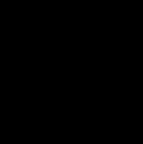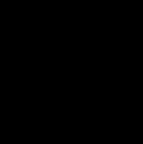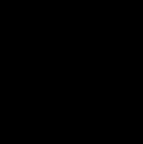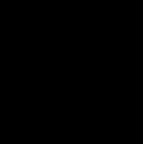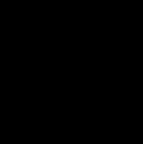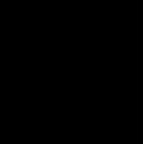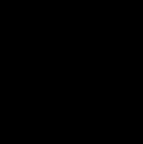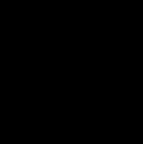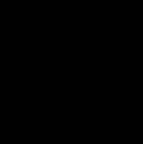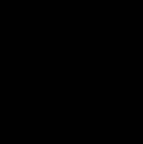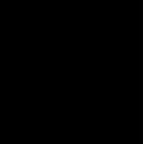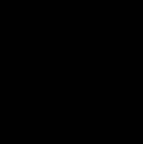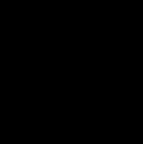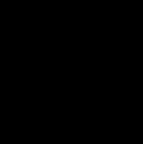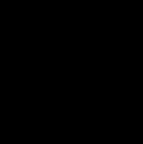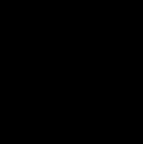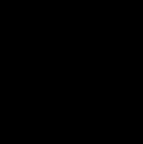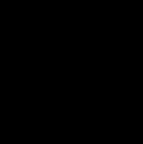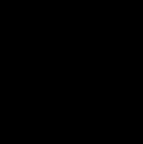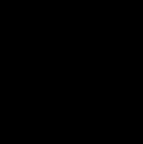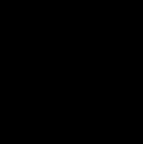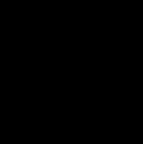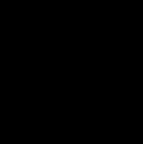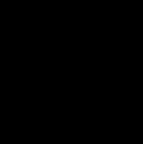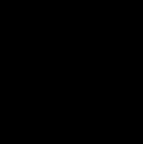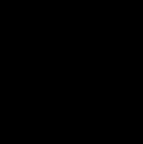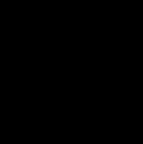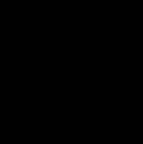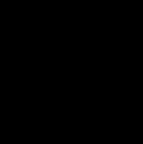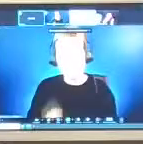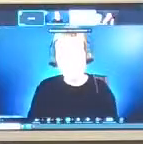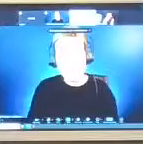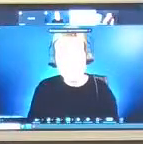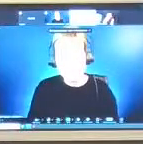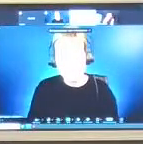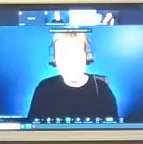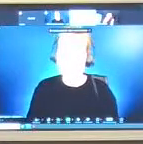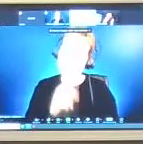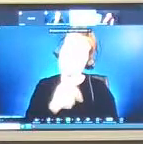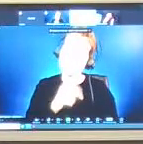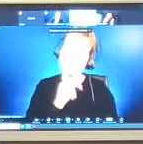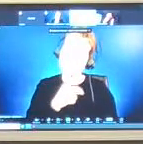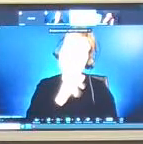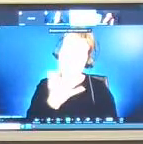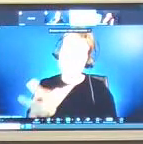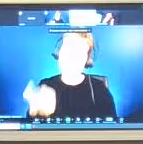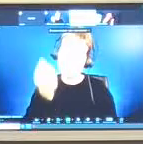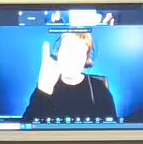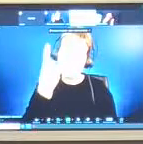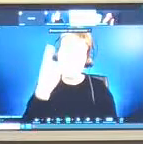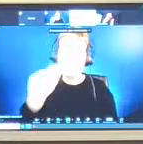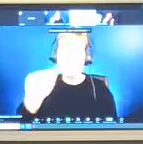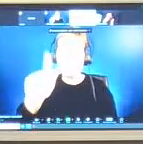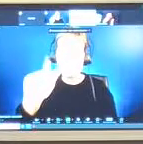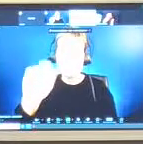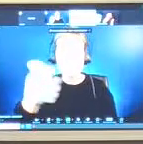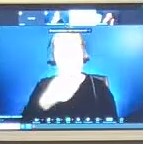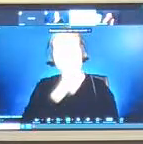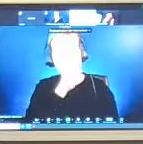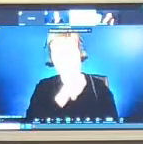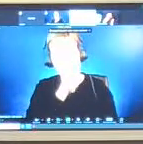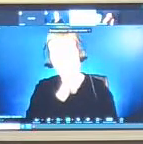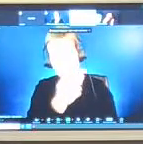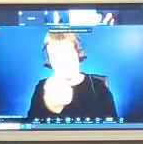able to come because it's a work day. Absolutely. Yeah, last year or earlier this year, we did it. It was